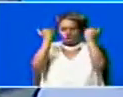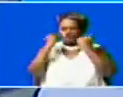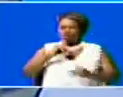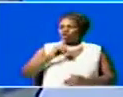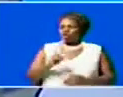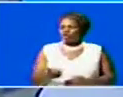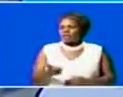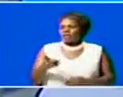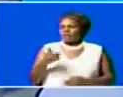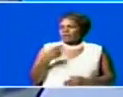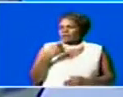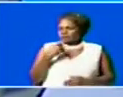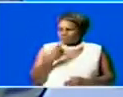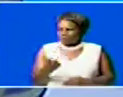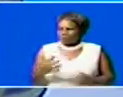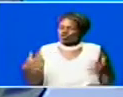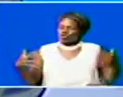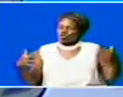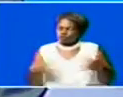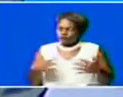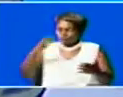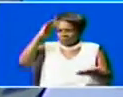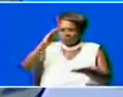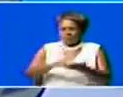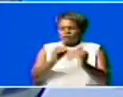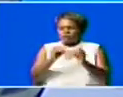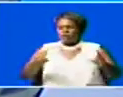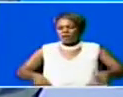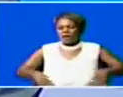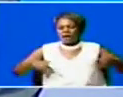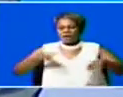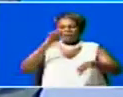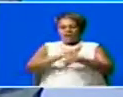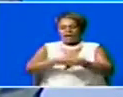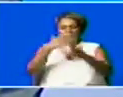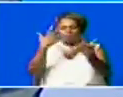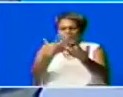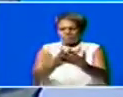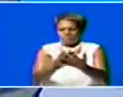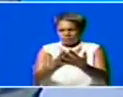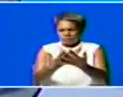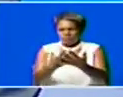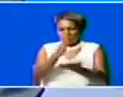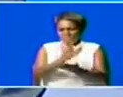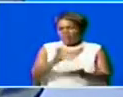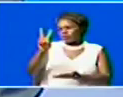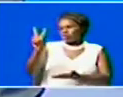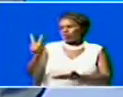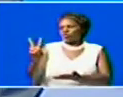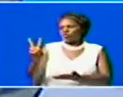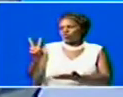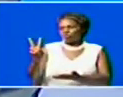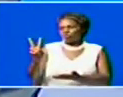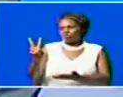strike told of their shock and disbelief at the life they found behind bars. Now, to part two of that exclusive piece